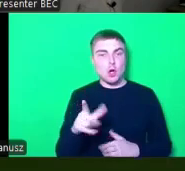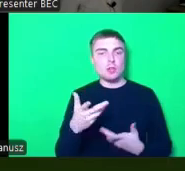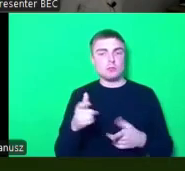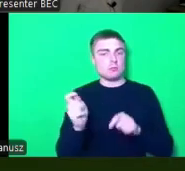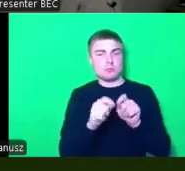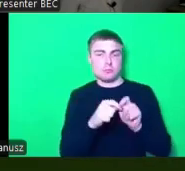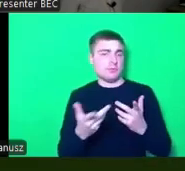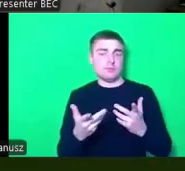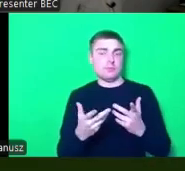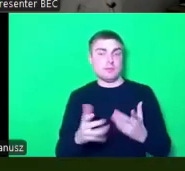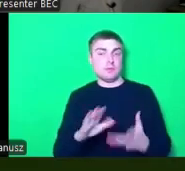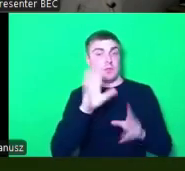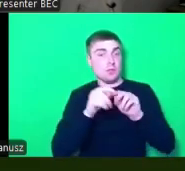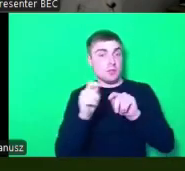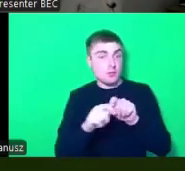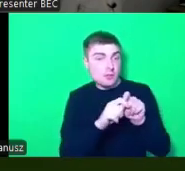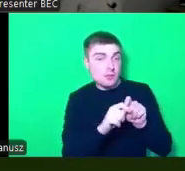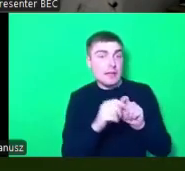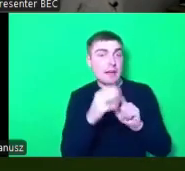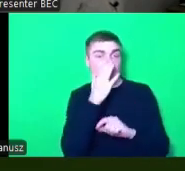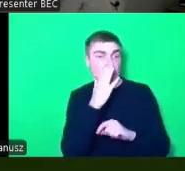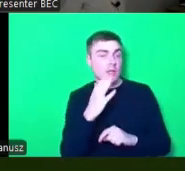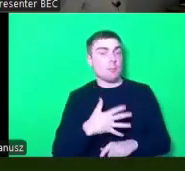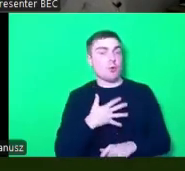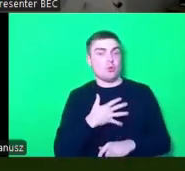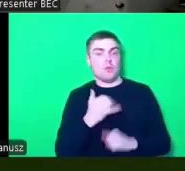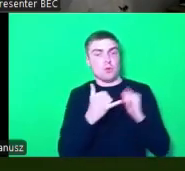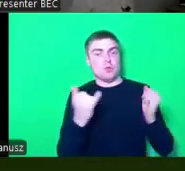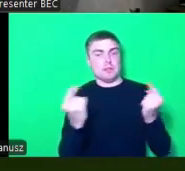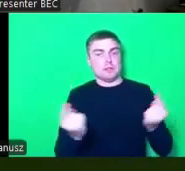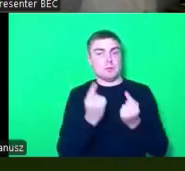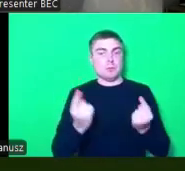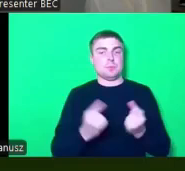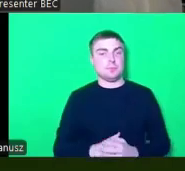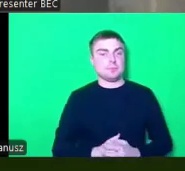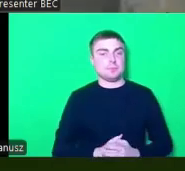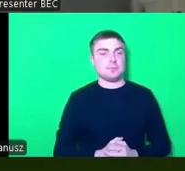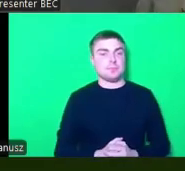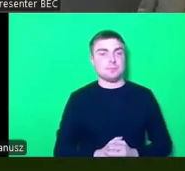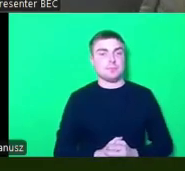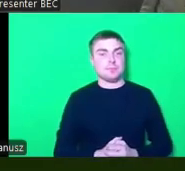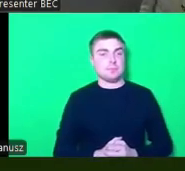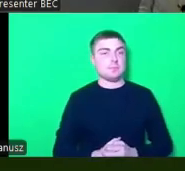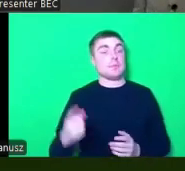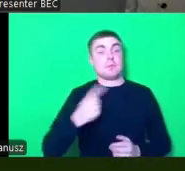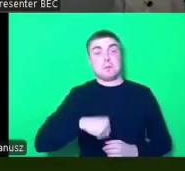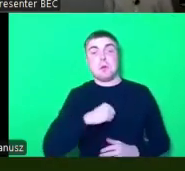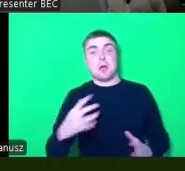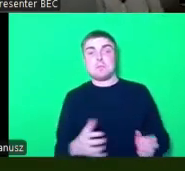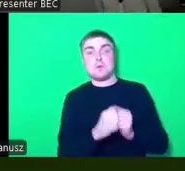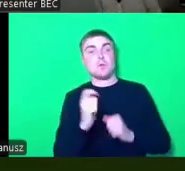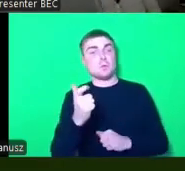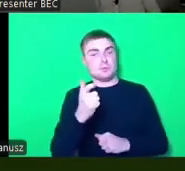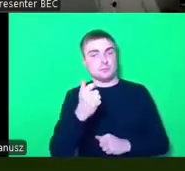we measured the thermal situation as well. And what did we find? Very interesting. There's a